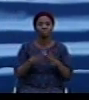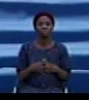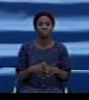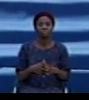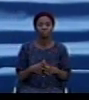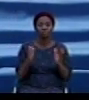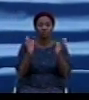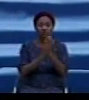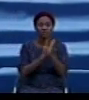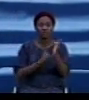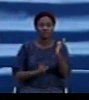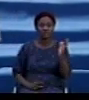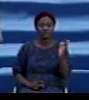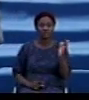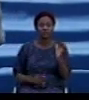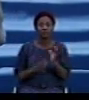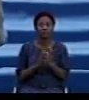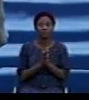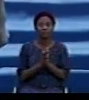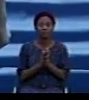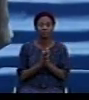the Lord.